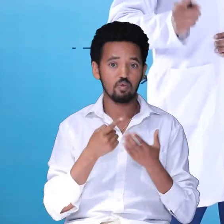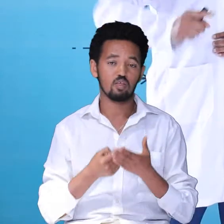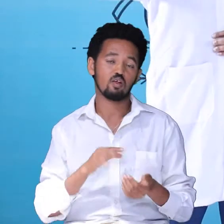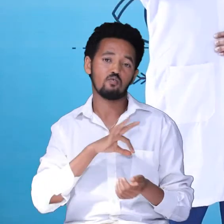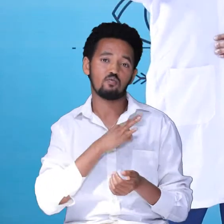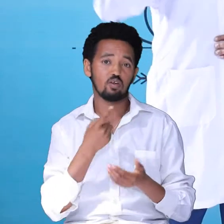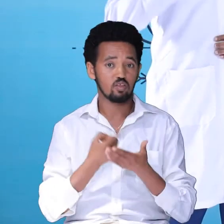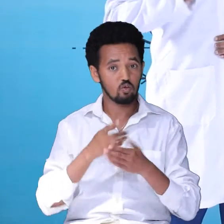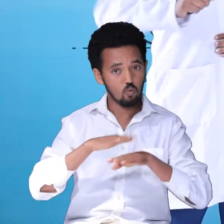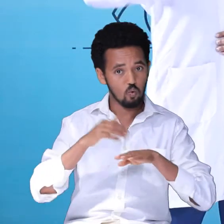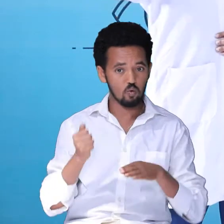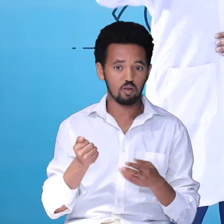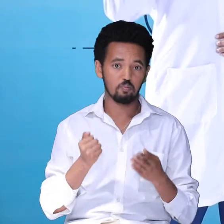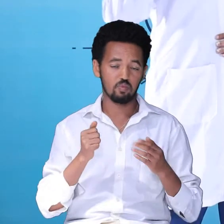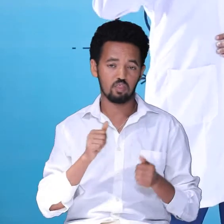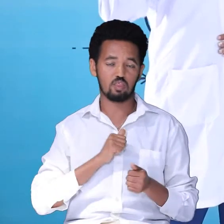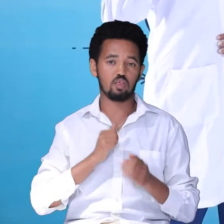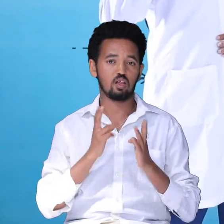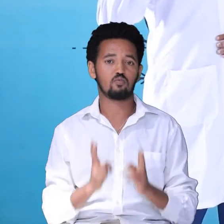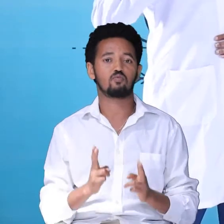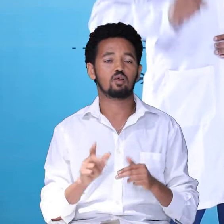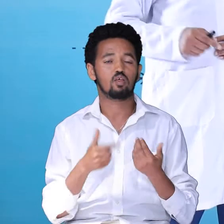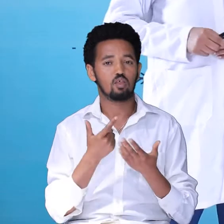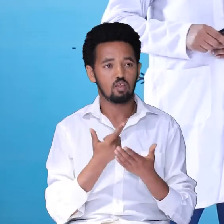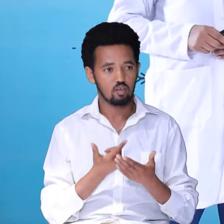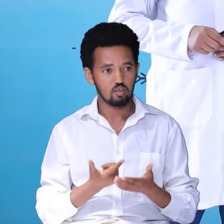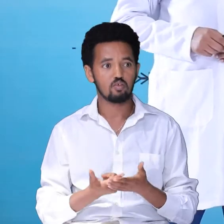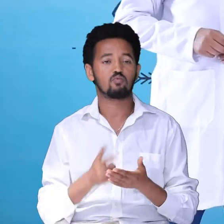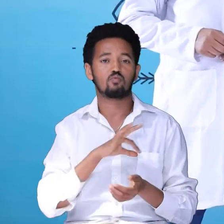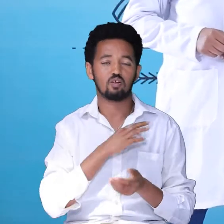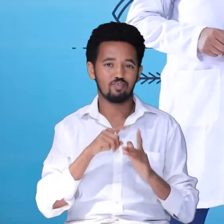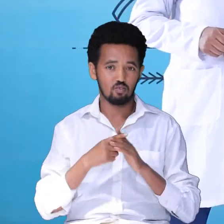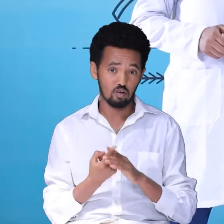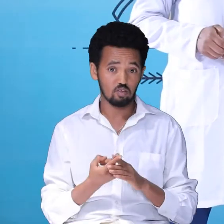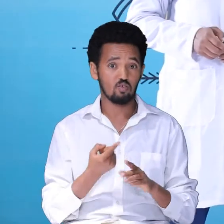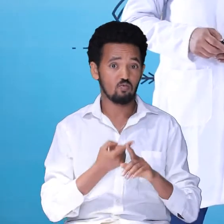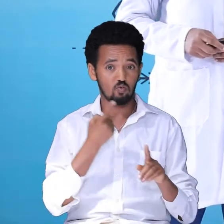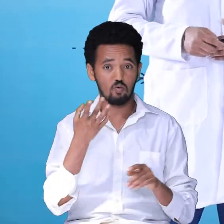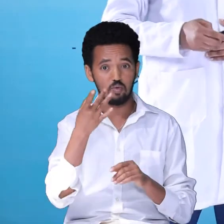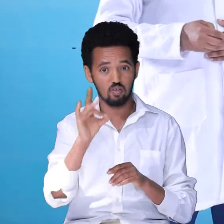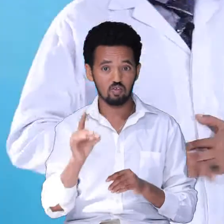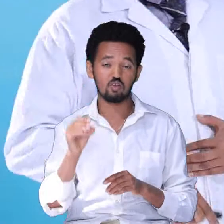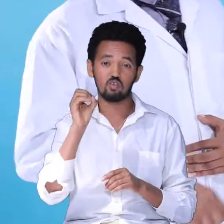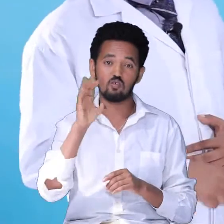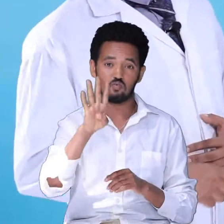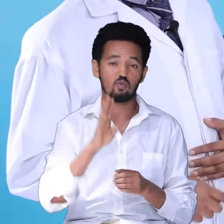France. He called himself, I am the Emperor of France, starting from